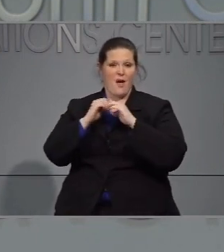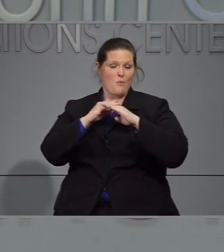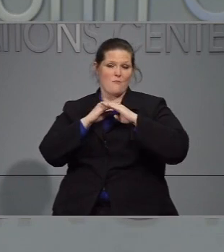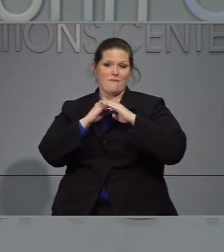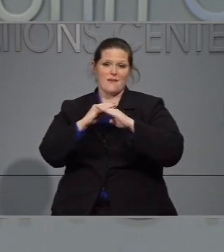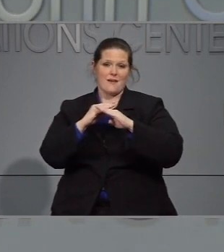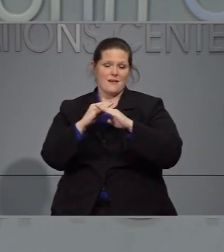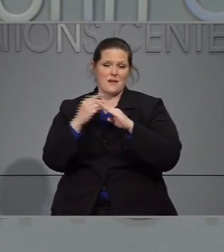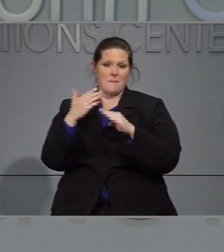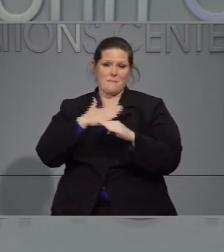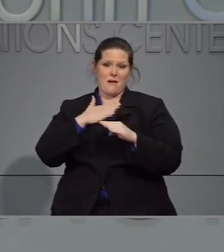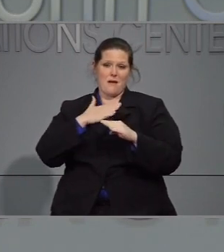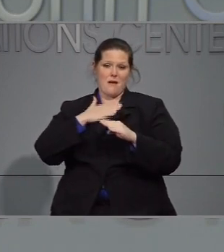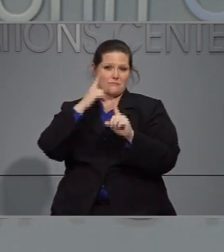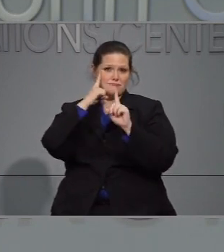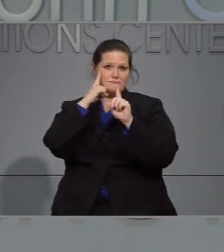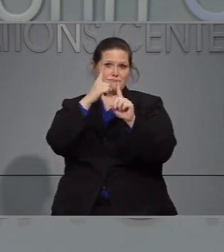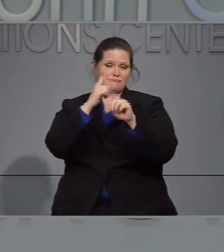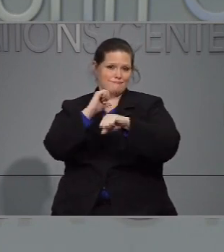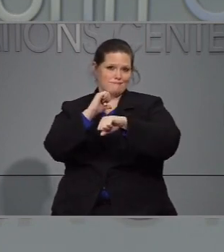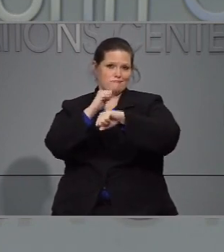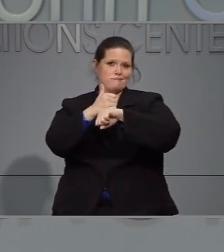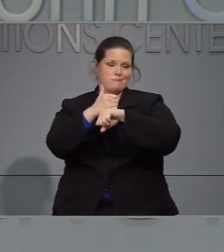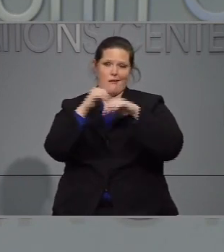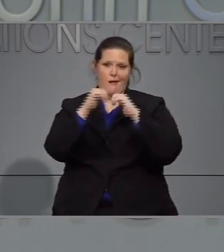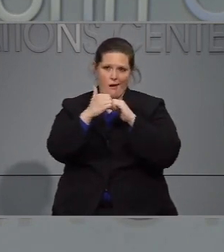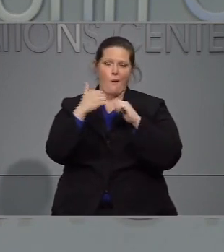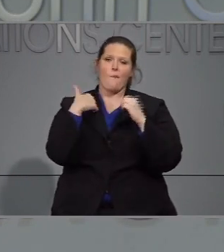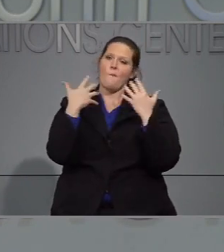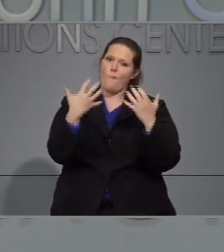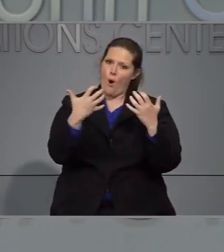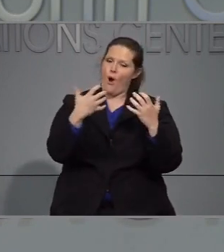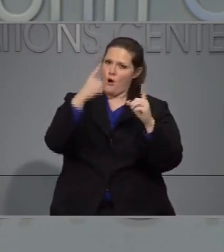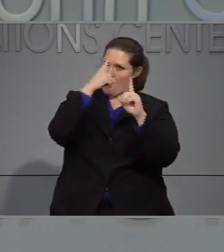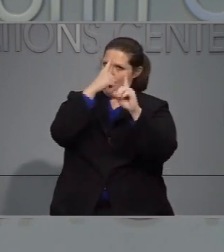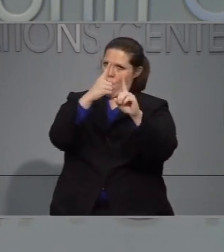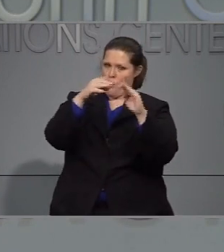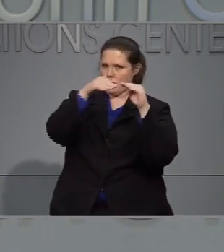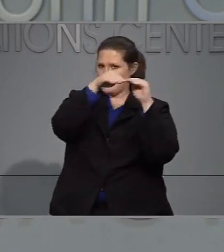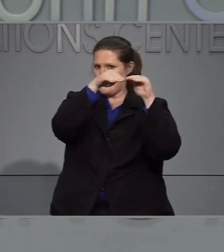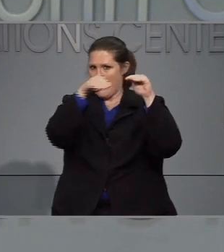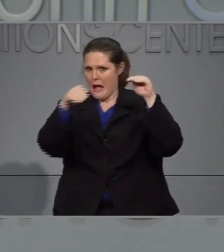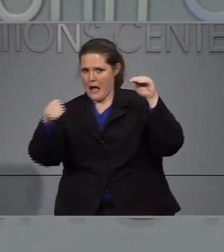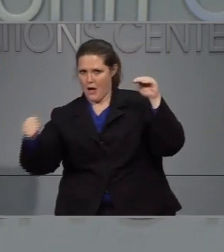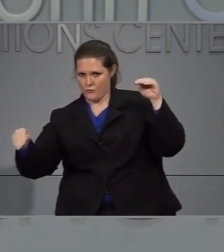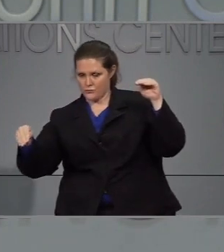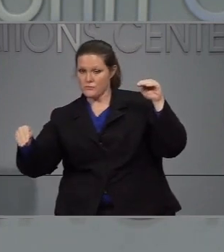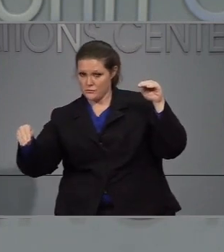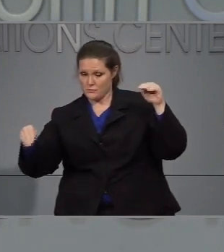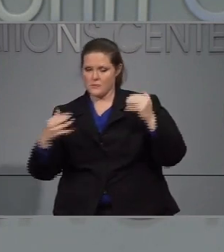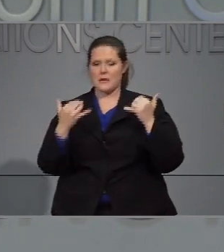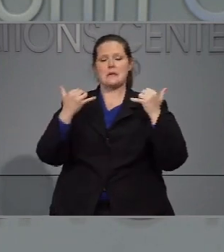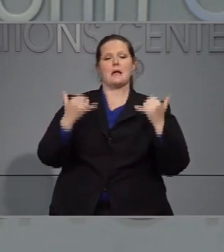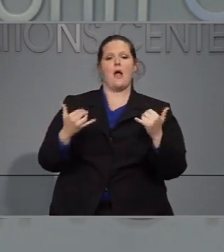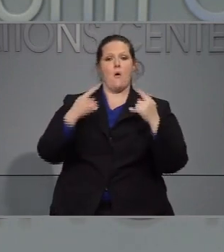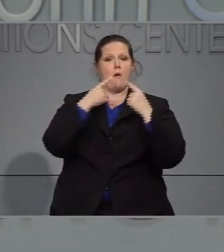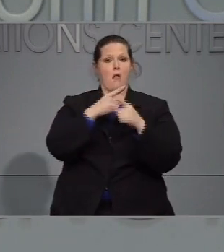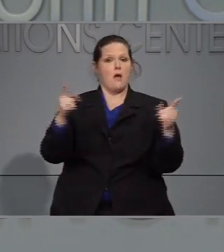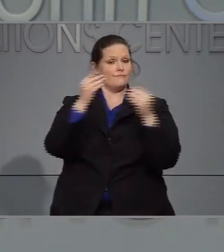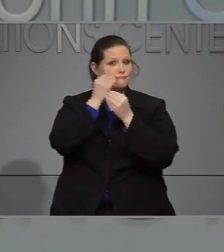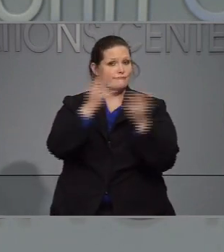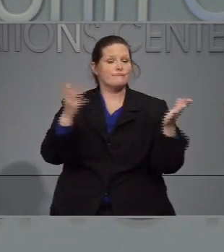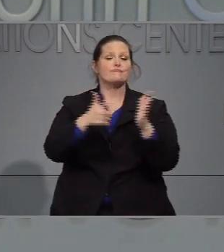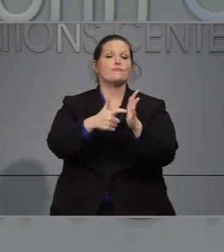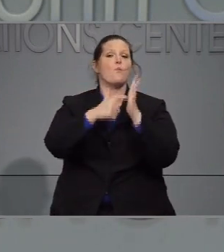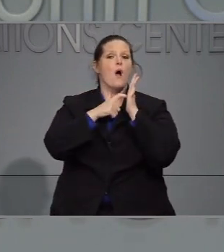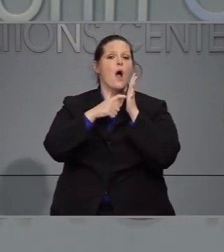numbers and continue our trends moving in the right direction, we are announcing today a statewide curfew on the sale